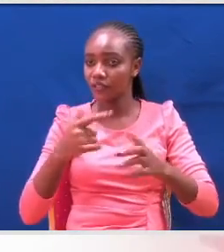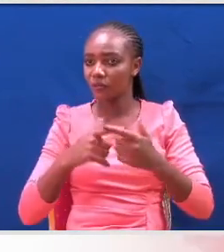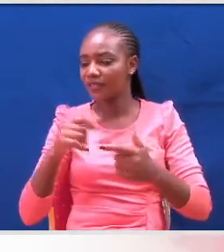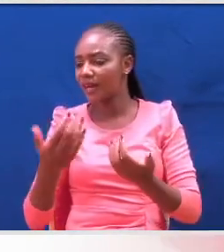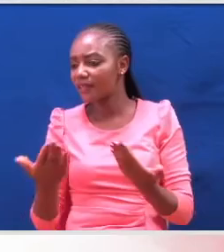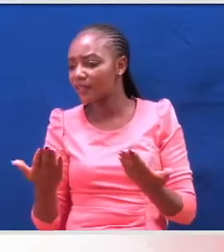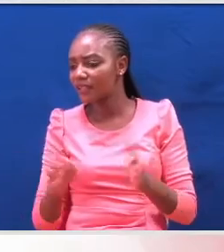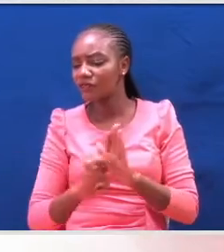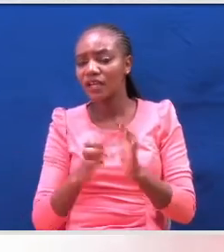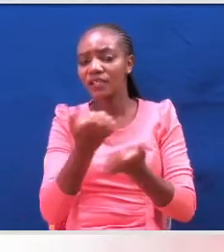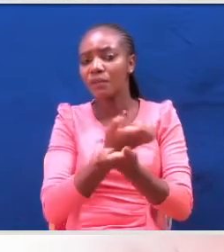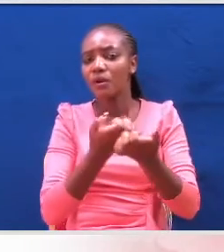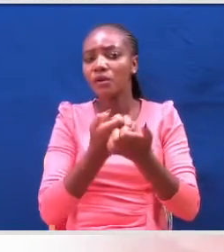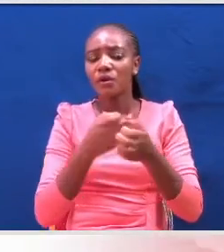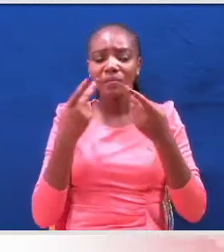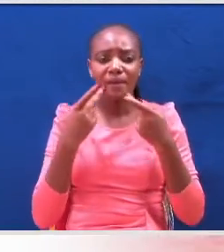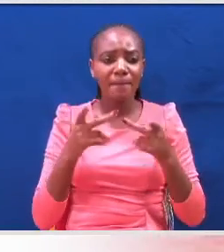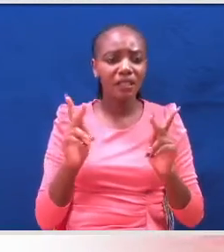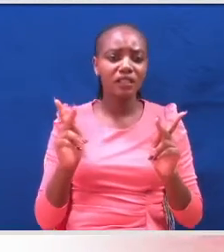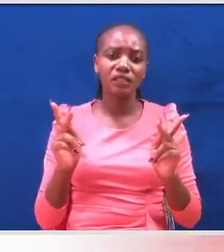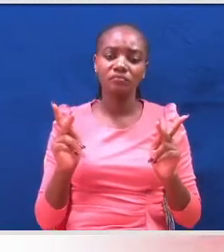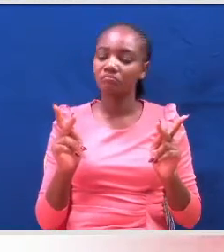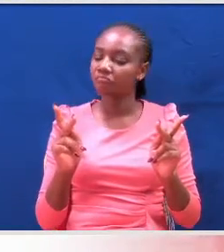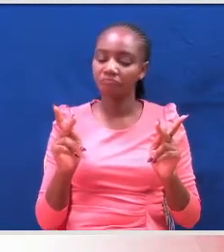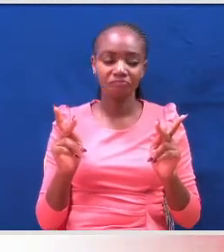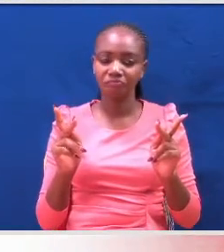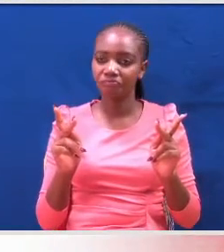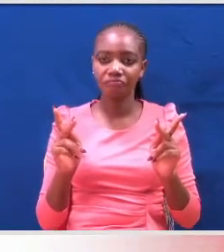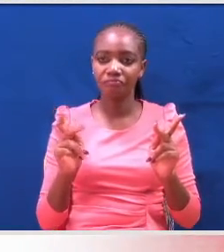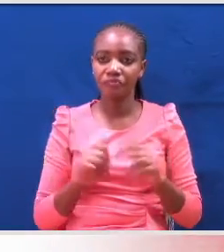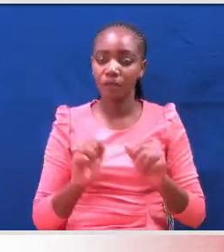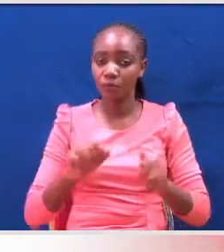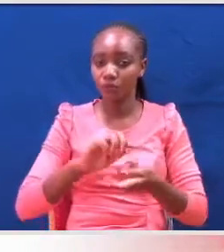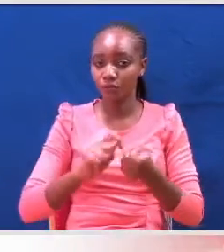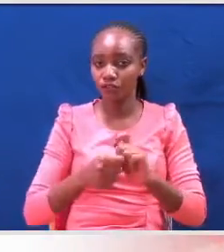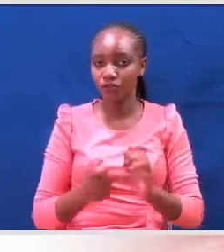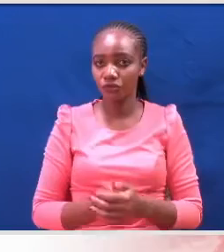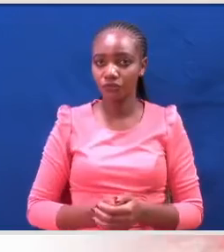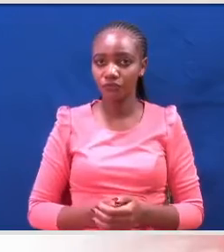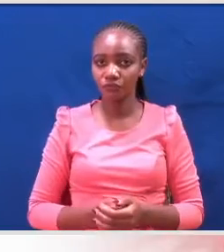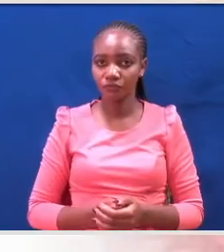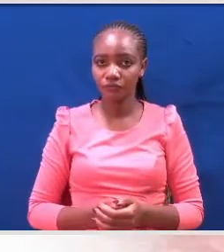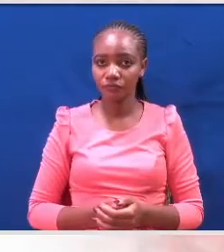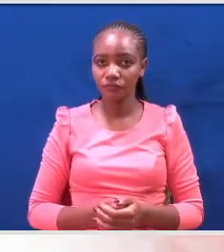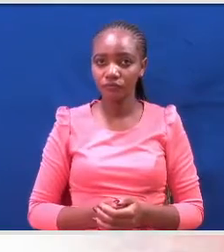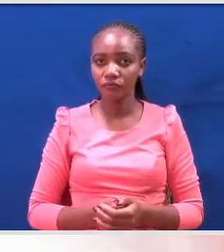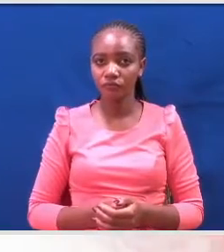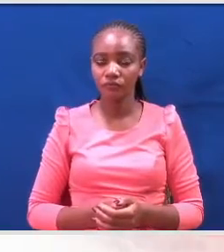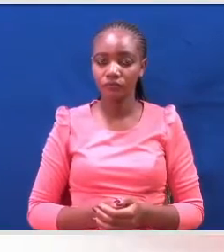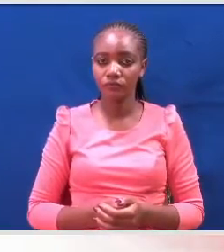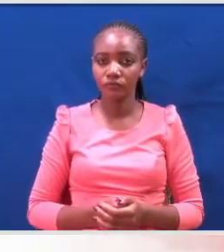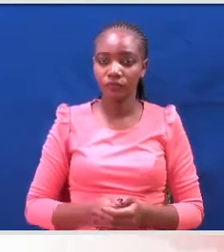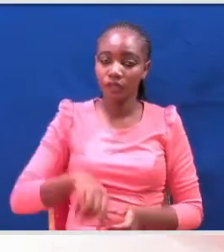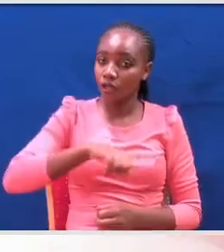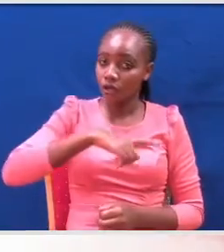economy, peace of the country, elections can be postponed. Hiyo inatosha kwa sababu tunatakana